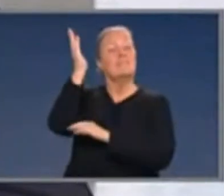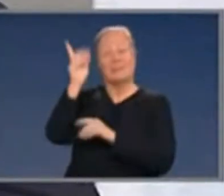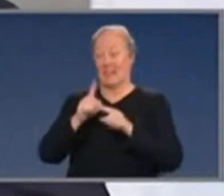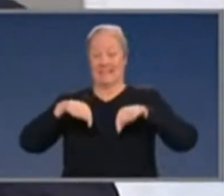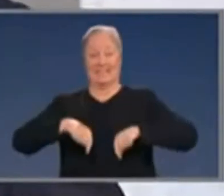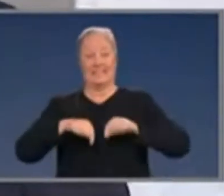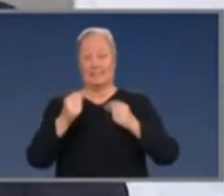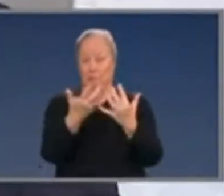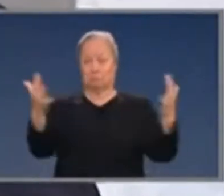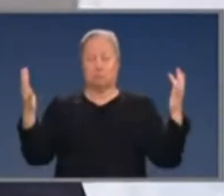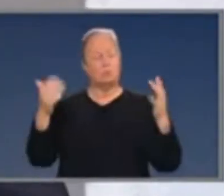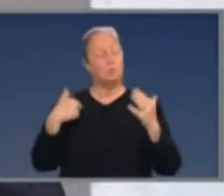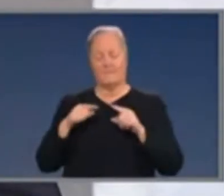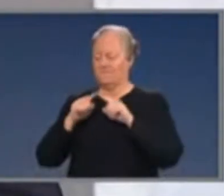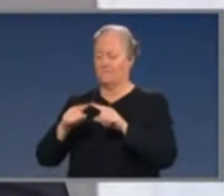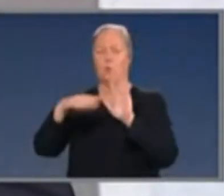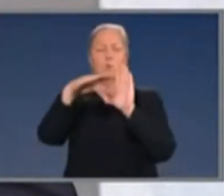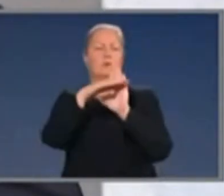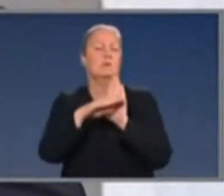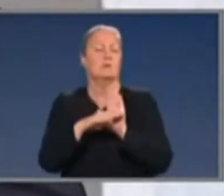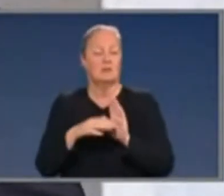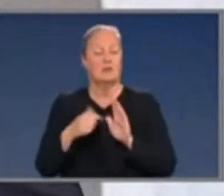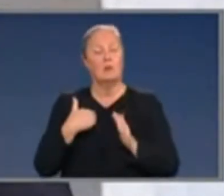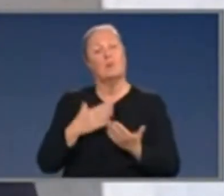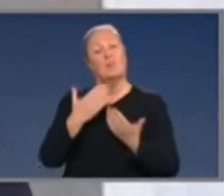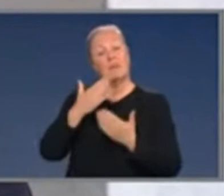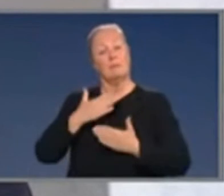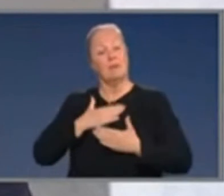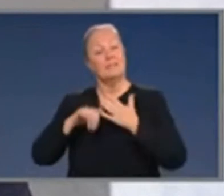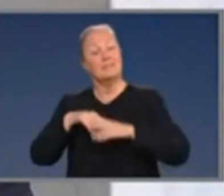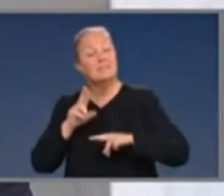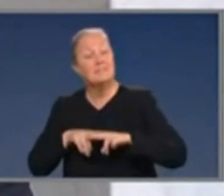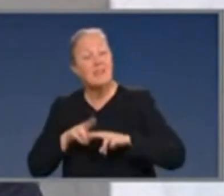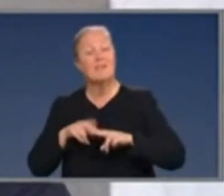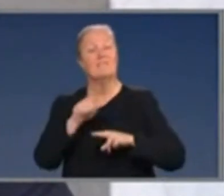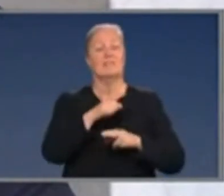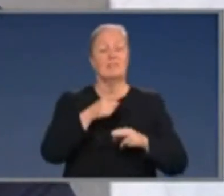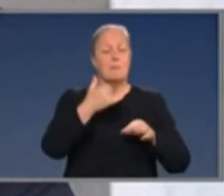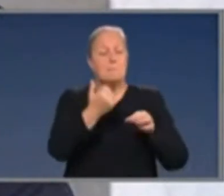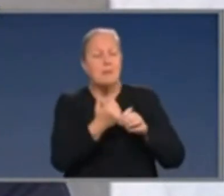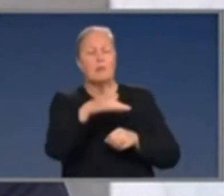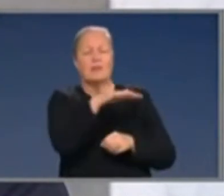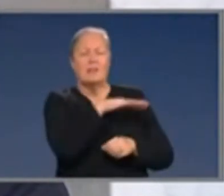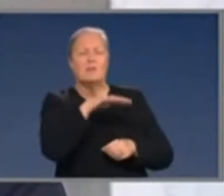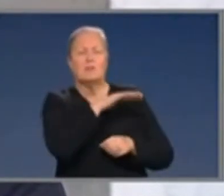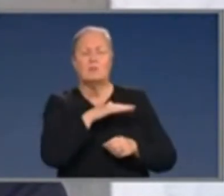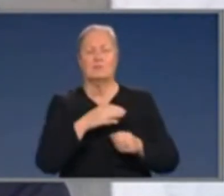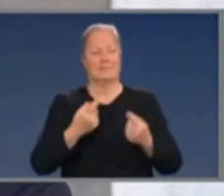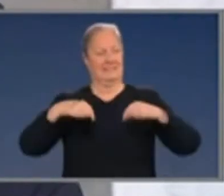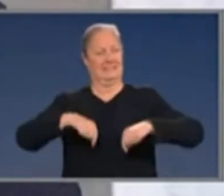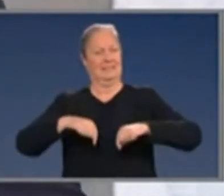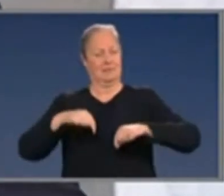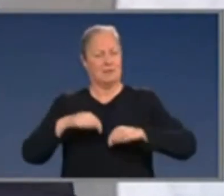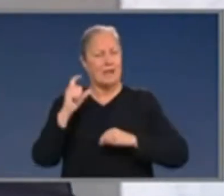here. But we do follow that. And I want to thank particularly my staff and the medical support I've provided, and my own doctor here in Canberra,